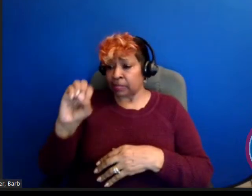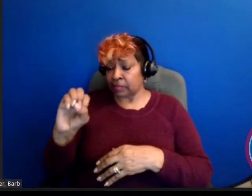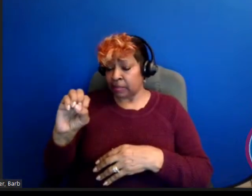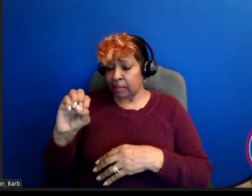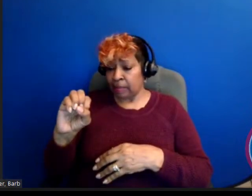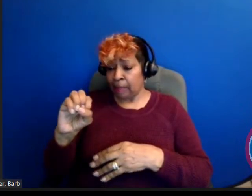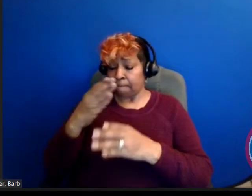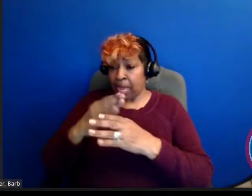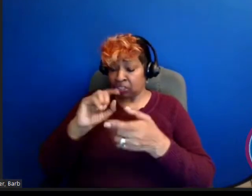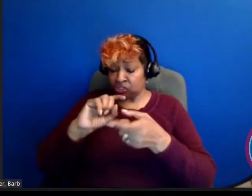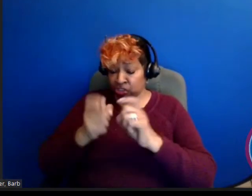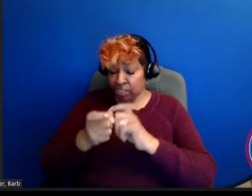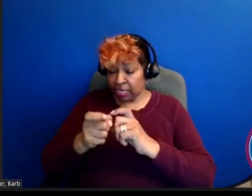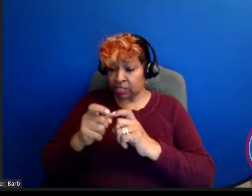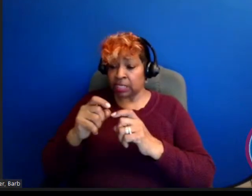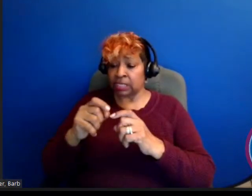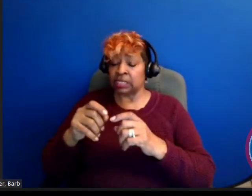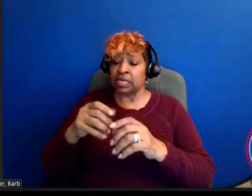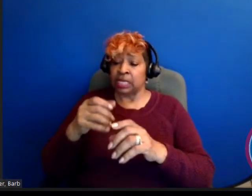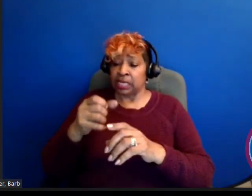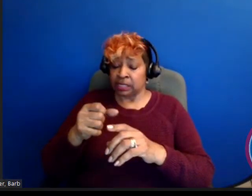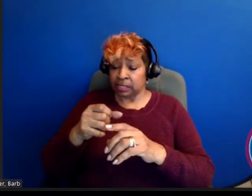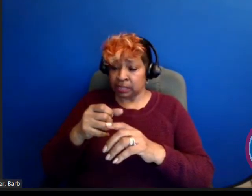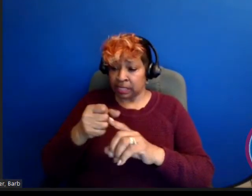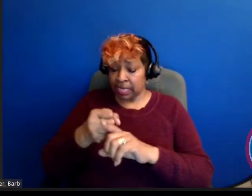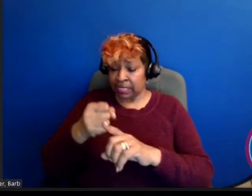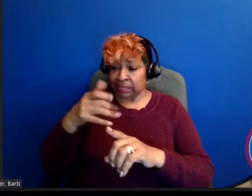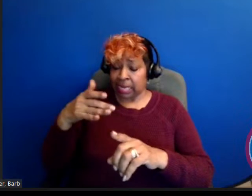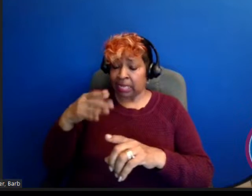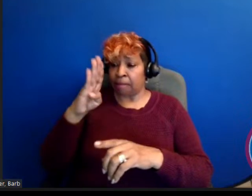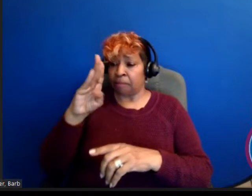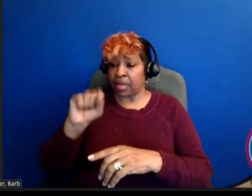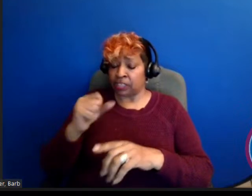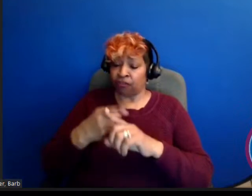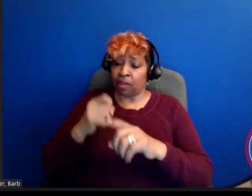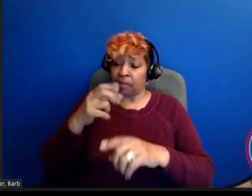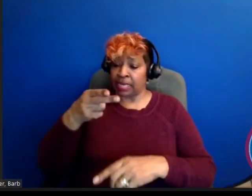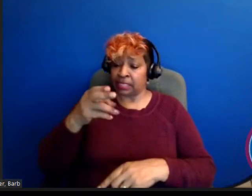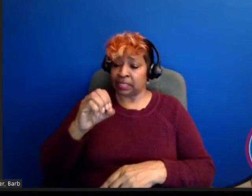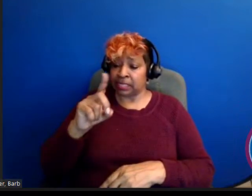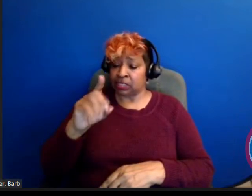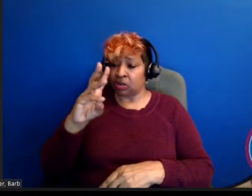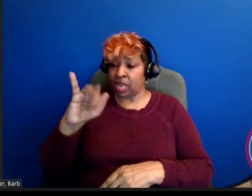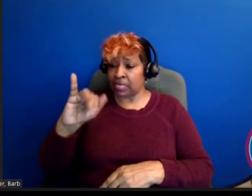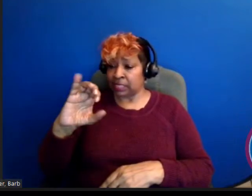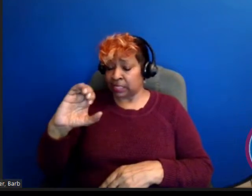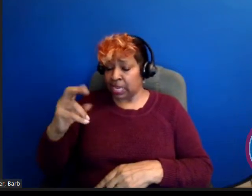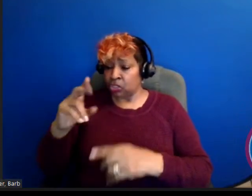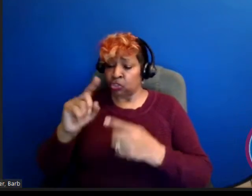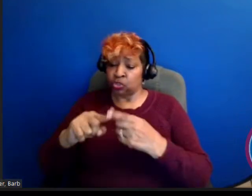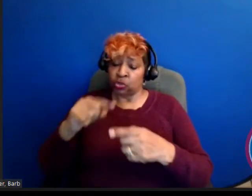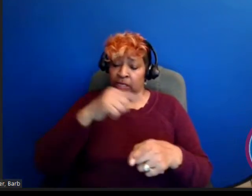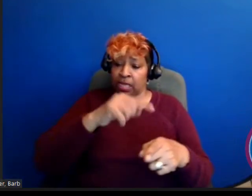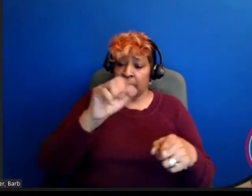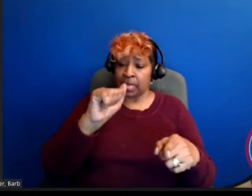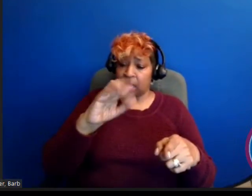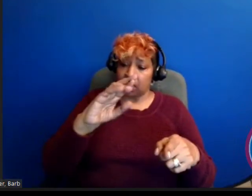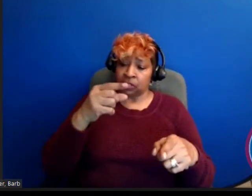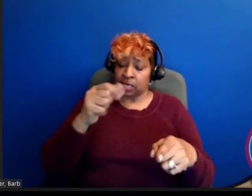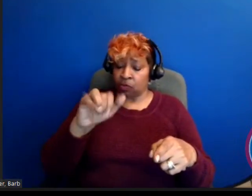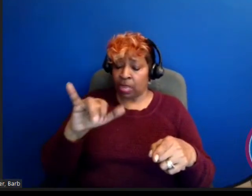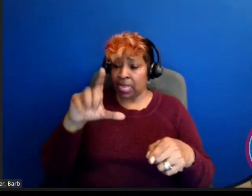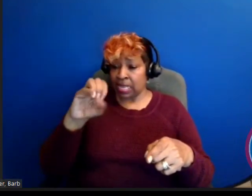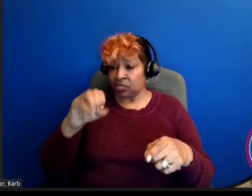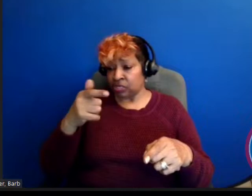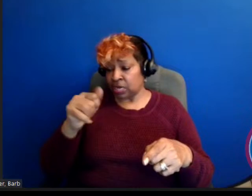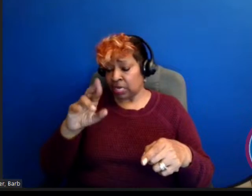there would be to extend the bus from Hegewisch over to the Alcal Gardens 130th Street Red Line station,